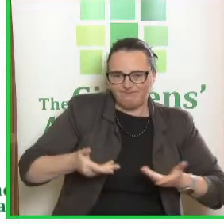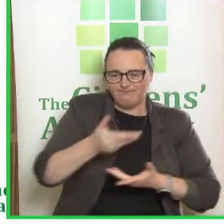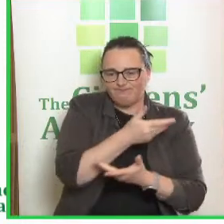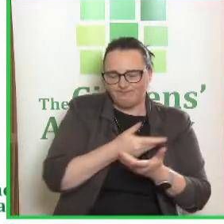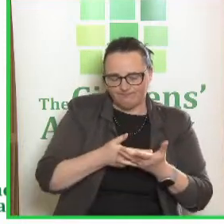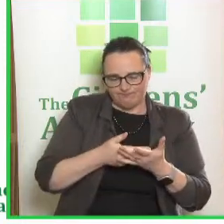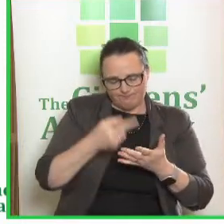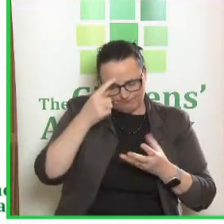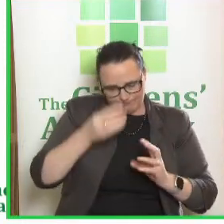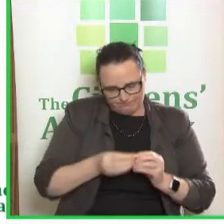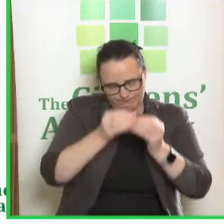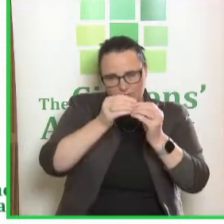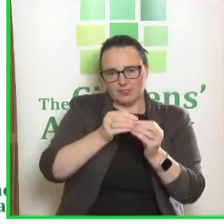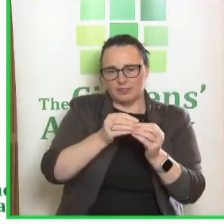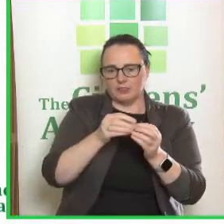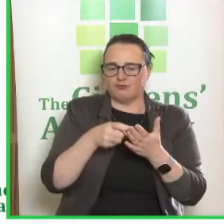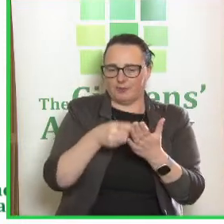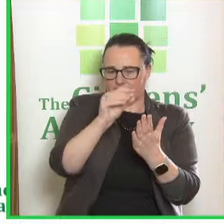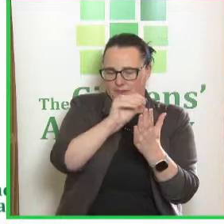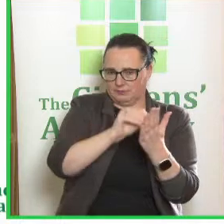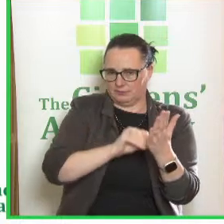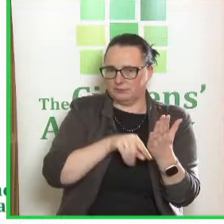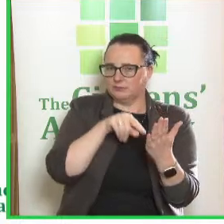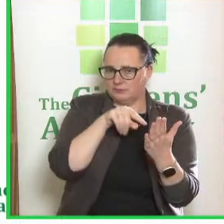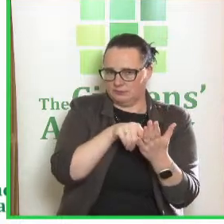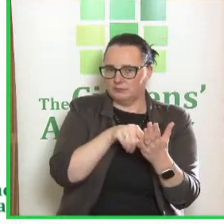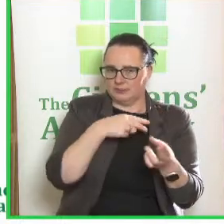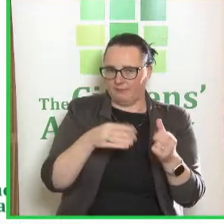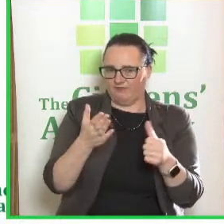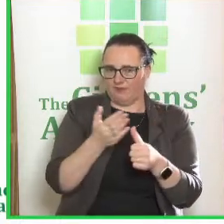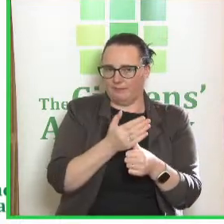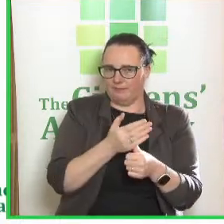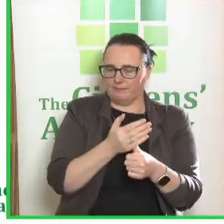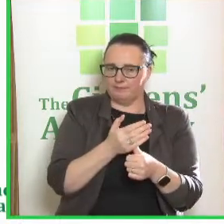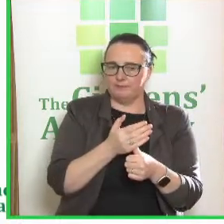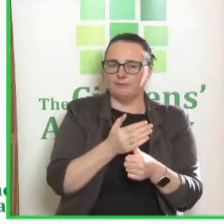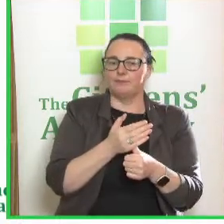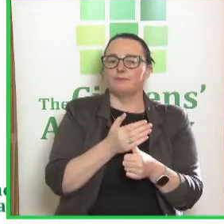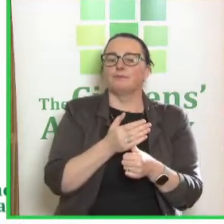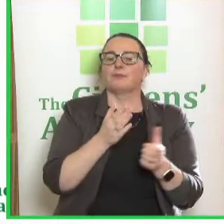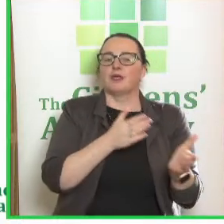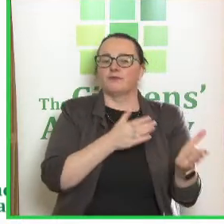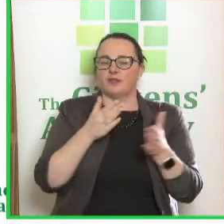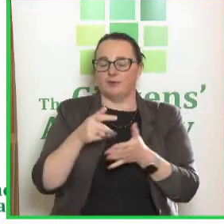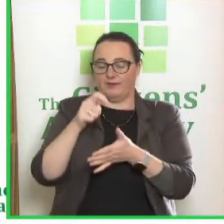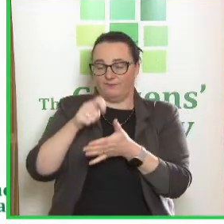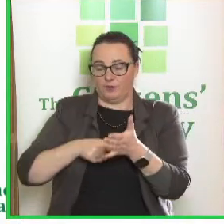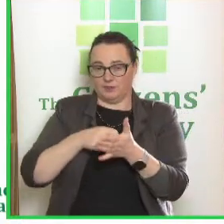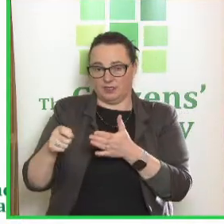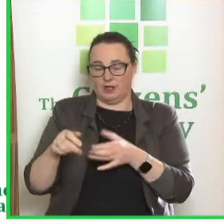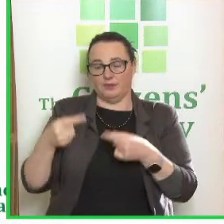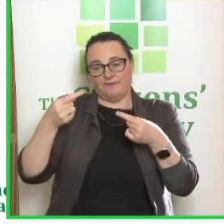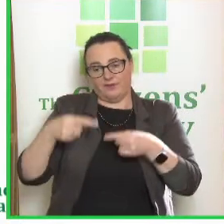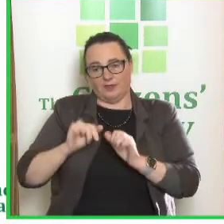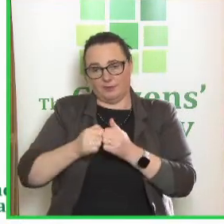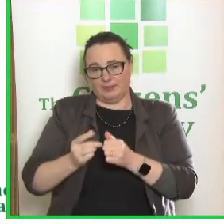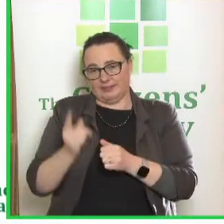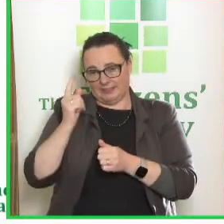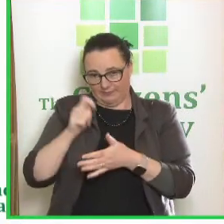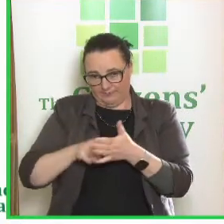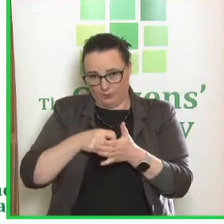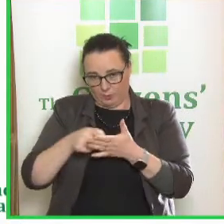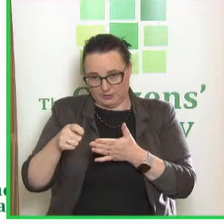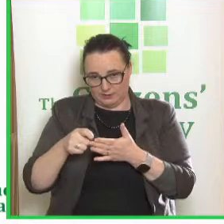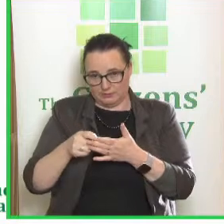recommendations generated or originated. They then went into voting on the final meeting,